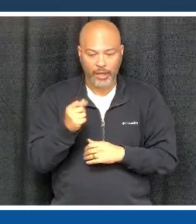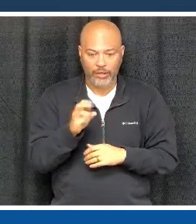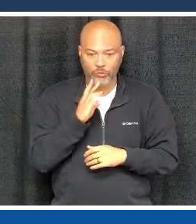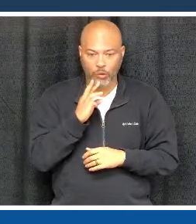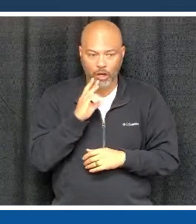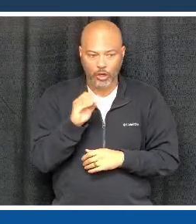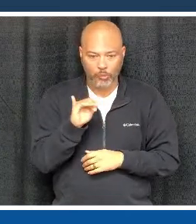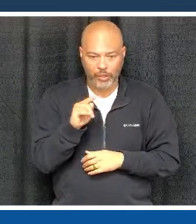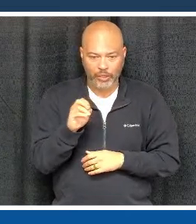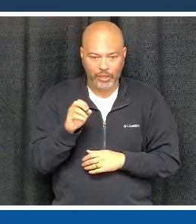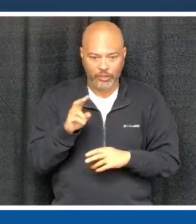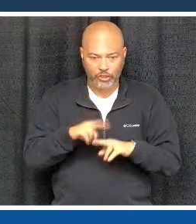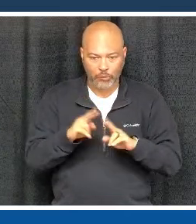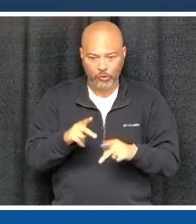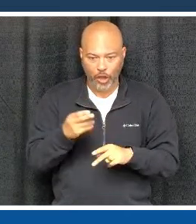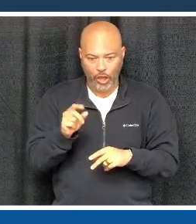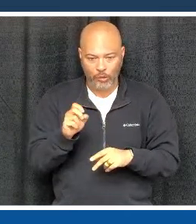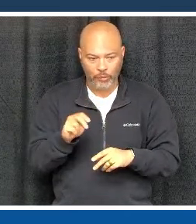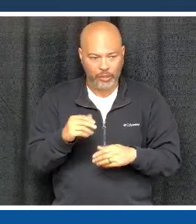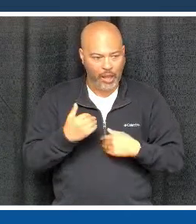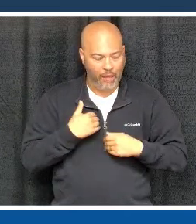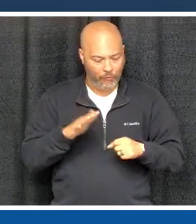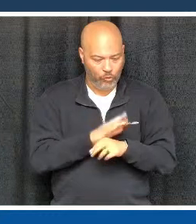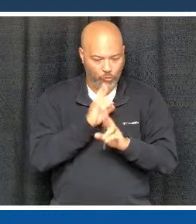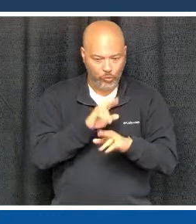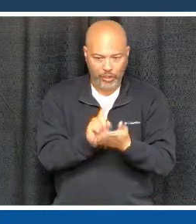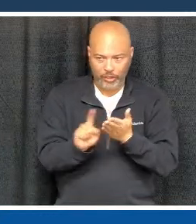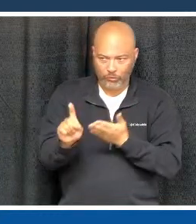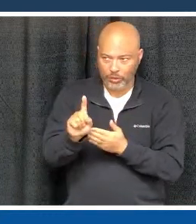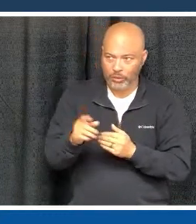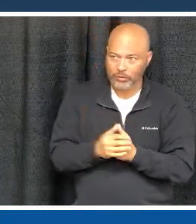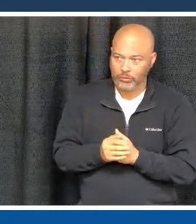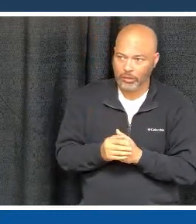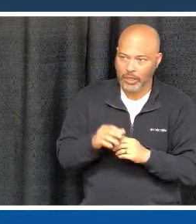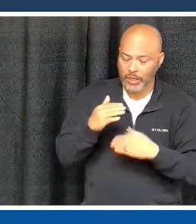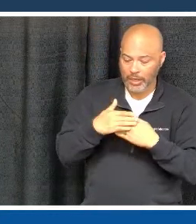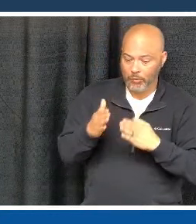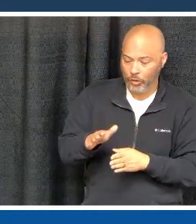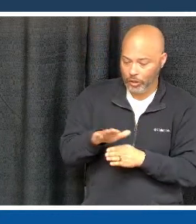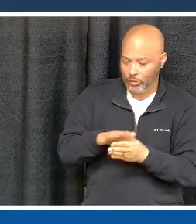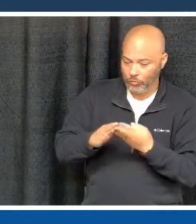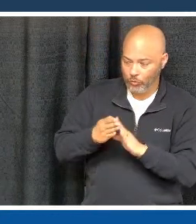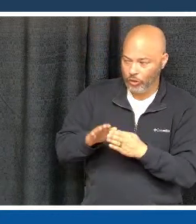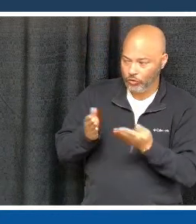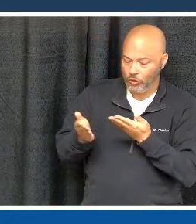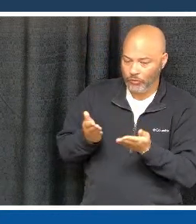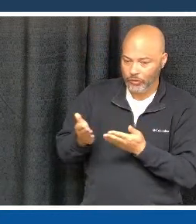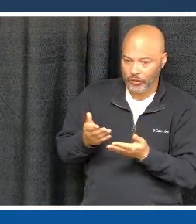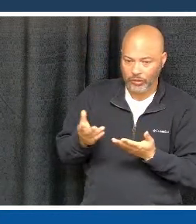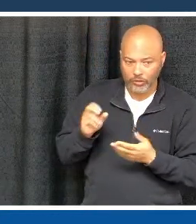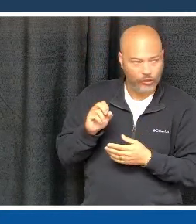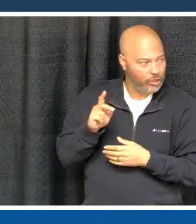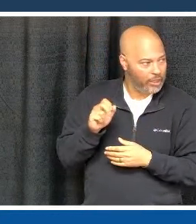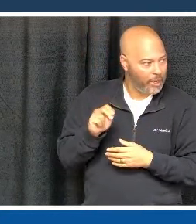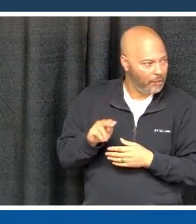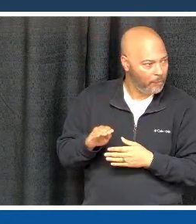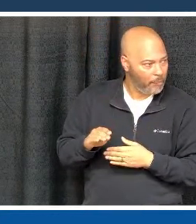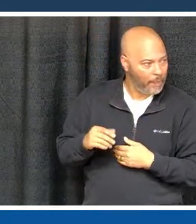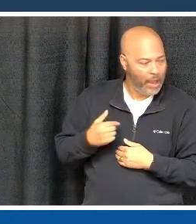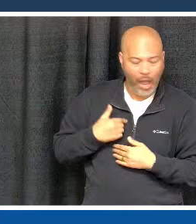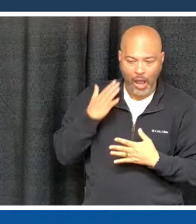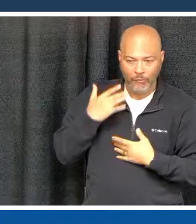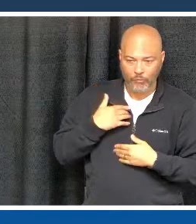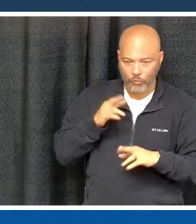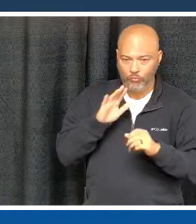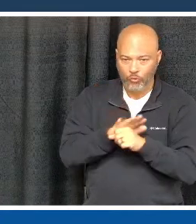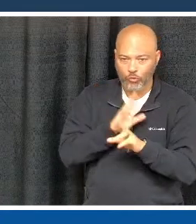Committee, Chairperson Holloman, you're recognized. I'll have a report next week. Thank you. Thank you. Neighborhood and Community Services, Chairperson Shekinah, you're recognized. Thank you, Mayor. I'll